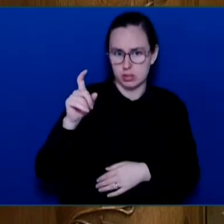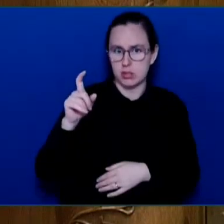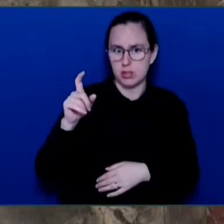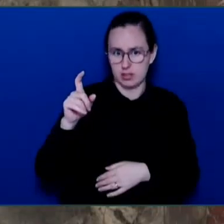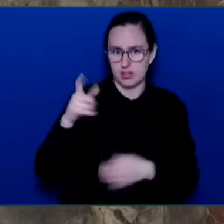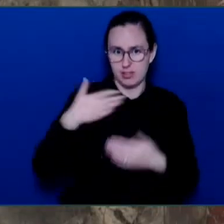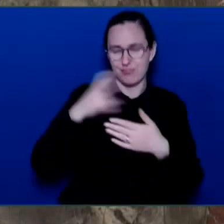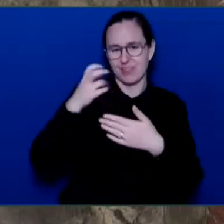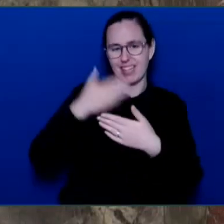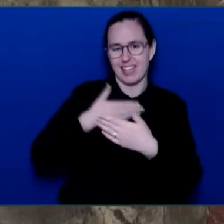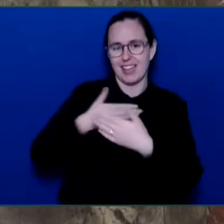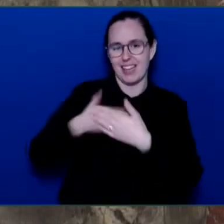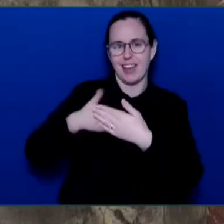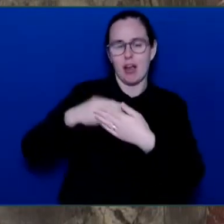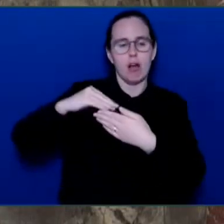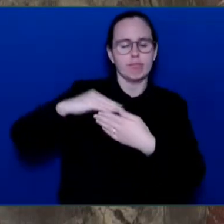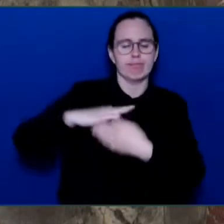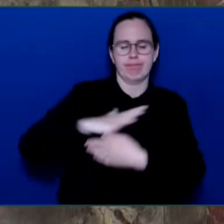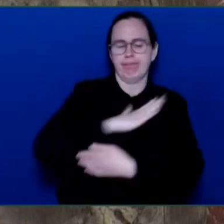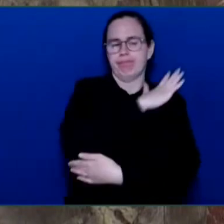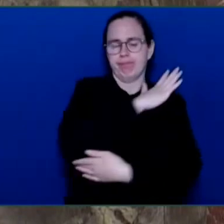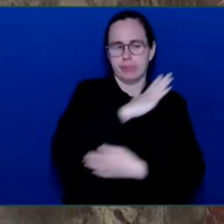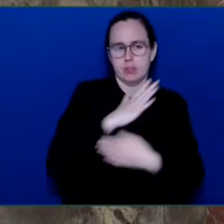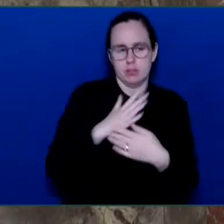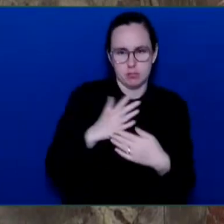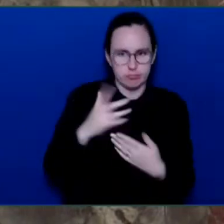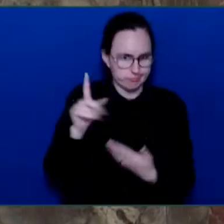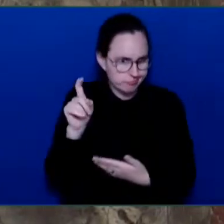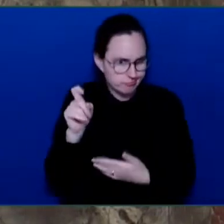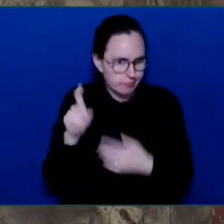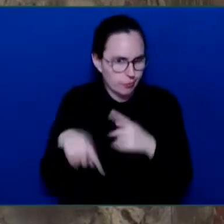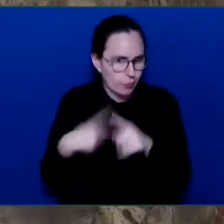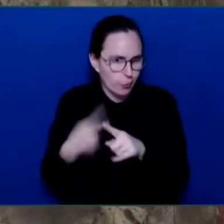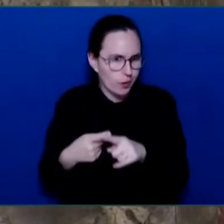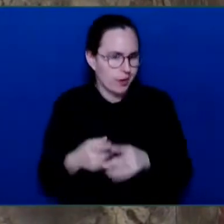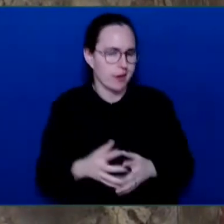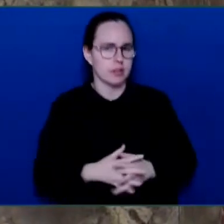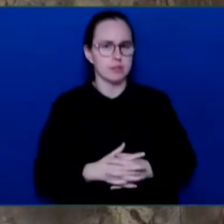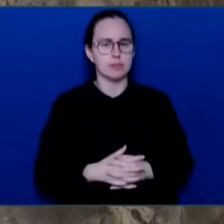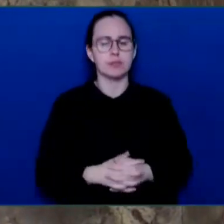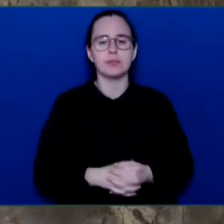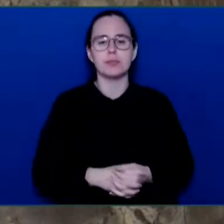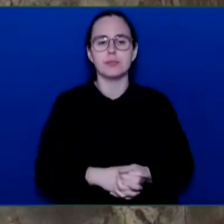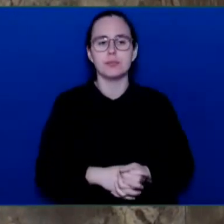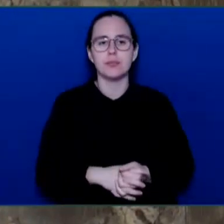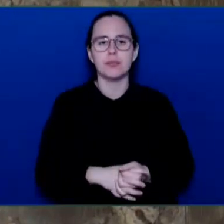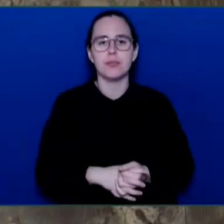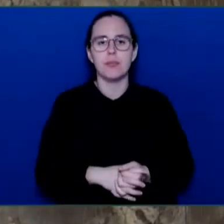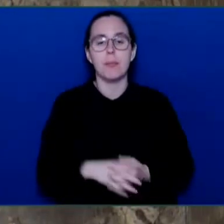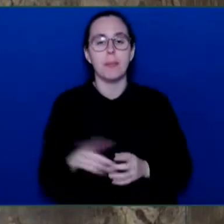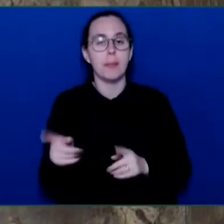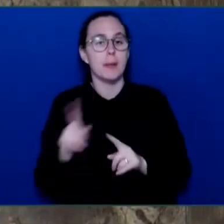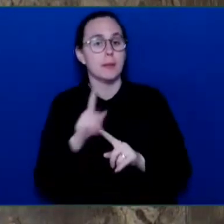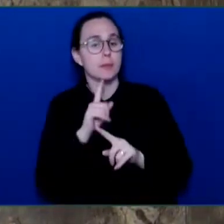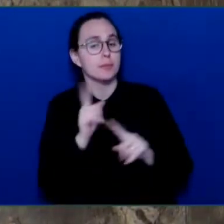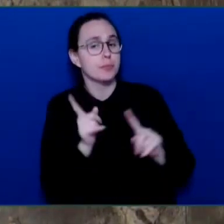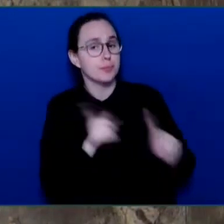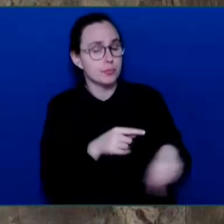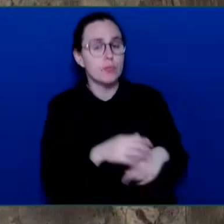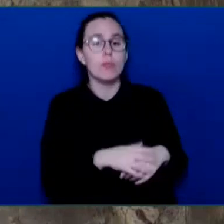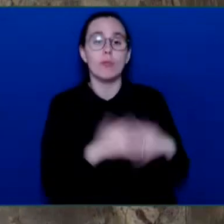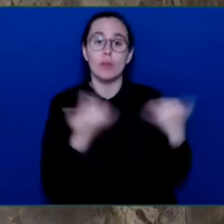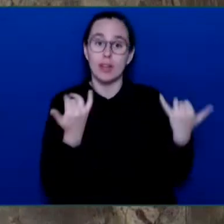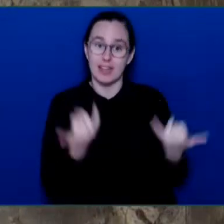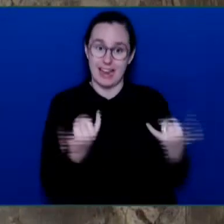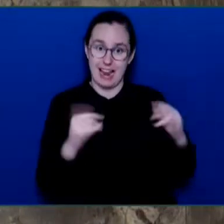Speaker. Right now, BC Hydro is making a determination as to when they will be able to flood the reservoir and begin the work